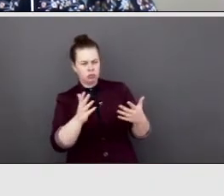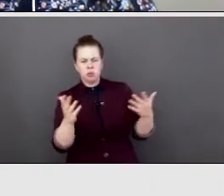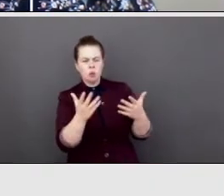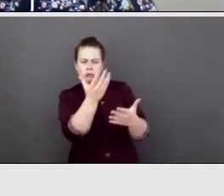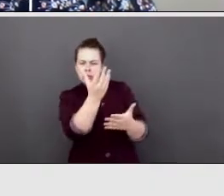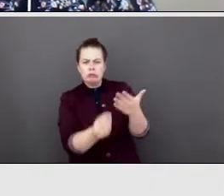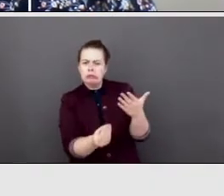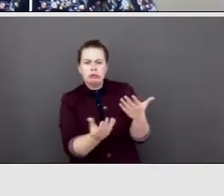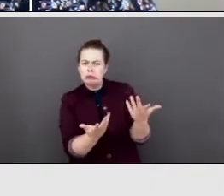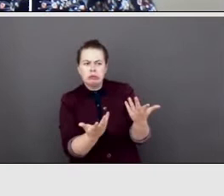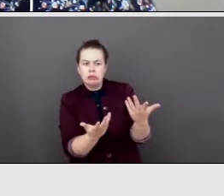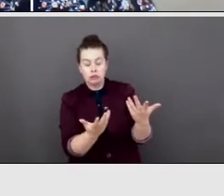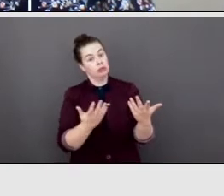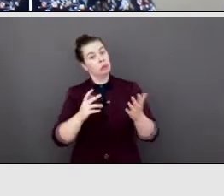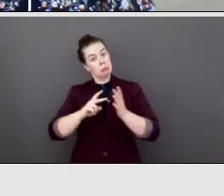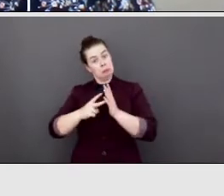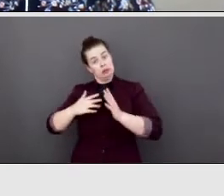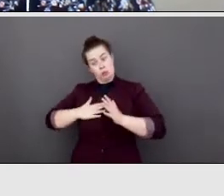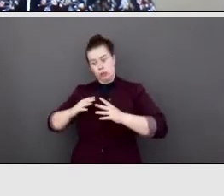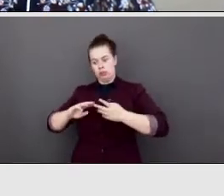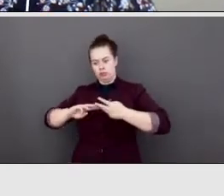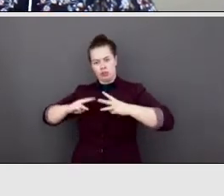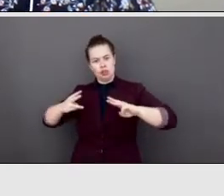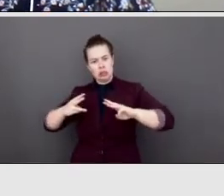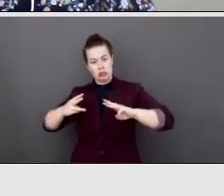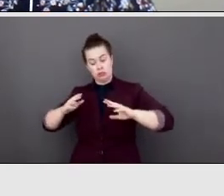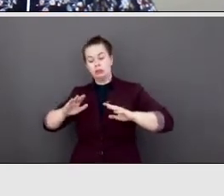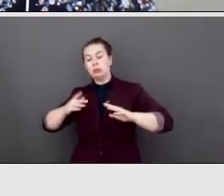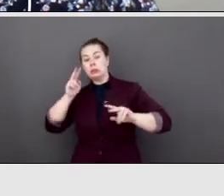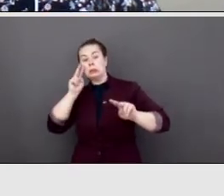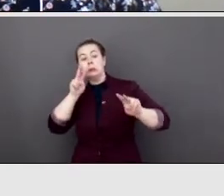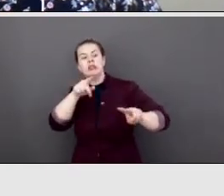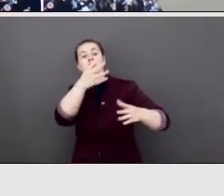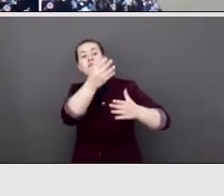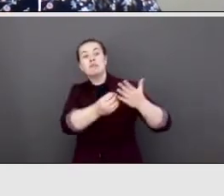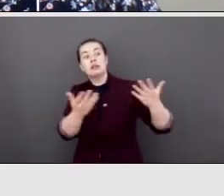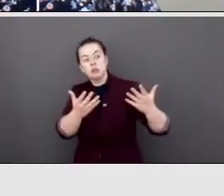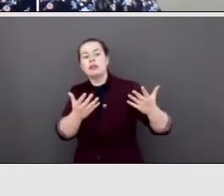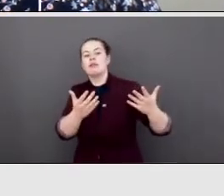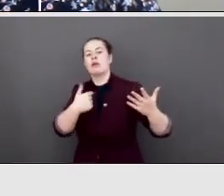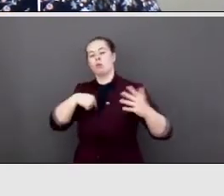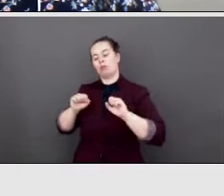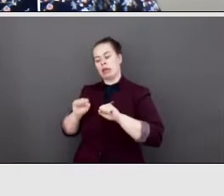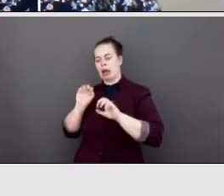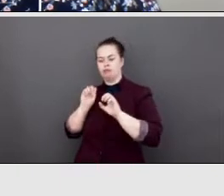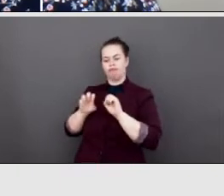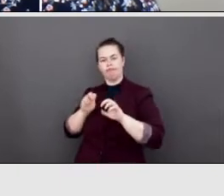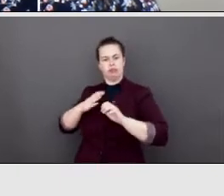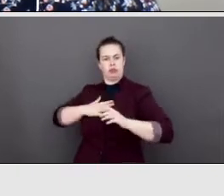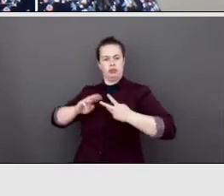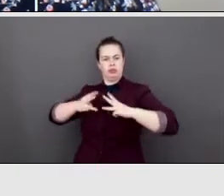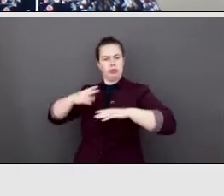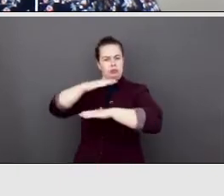organization lack that the system will provide? So in relation to Shapes, we're asking, what do